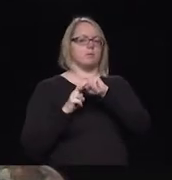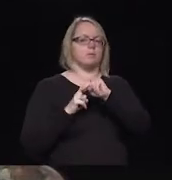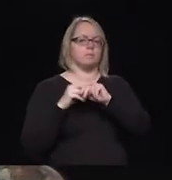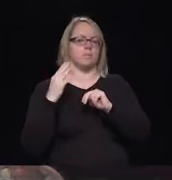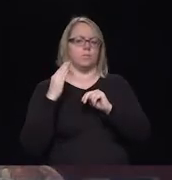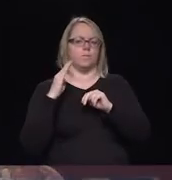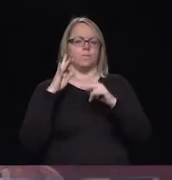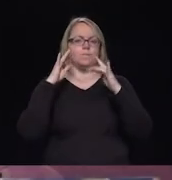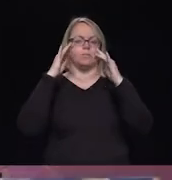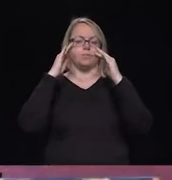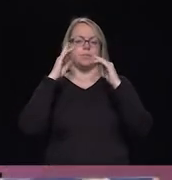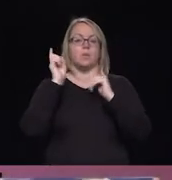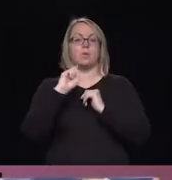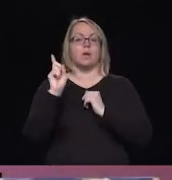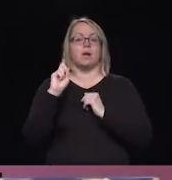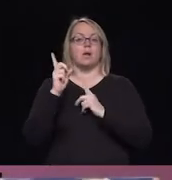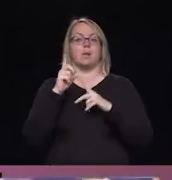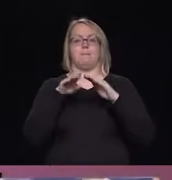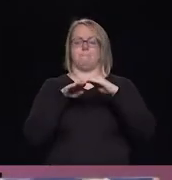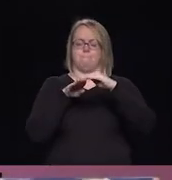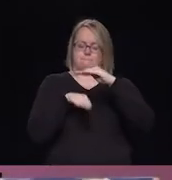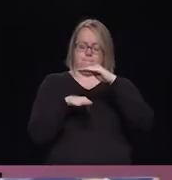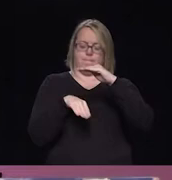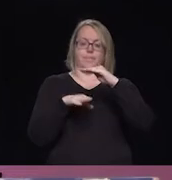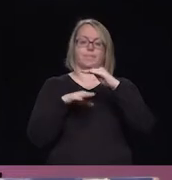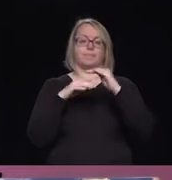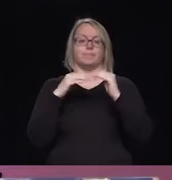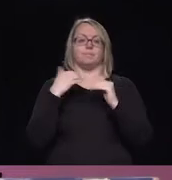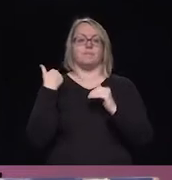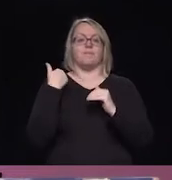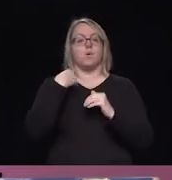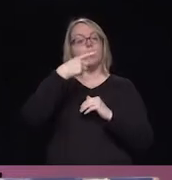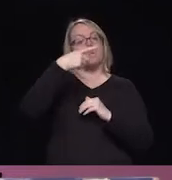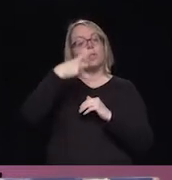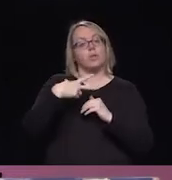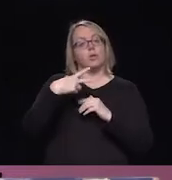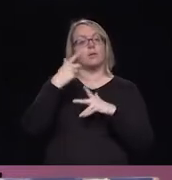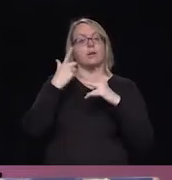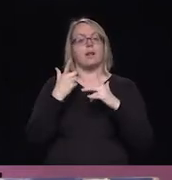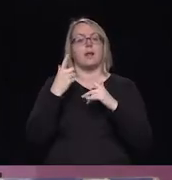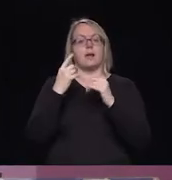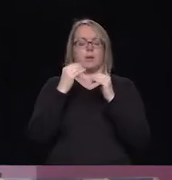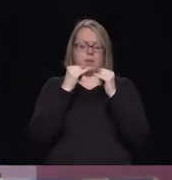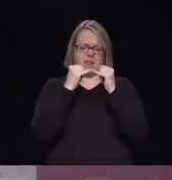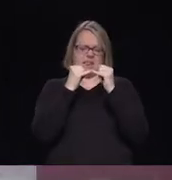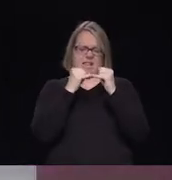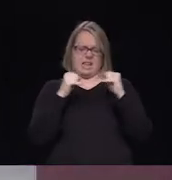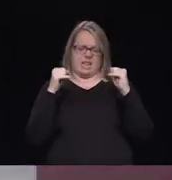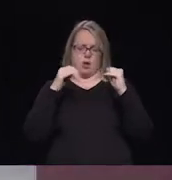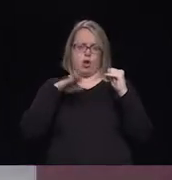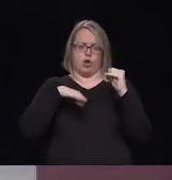This is going to go along the edge, the bottom edge, to make it a little bit dark.